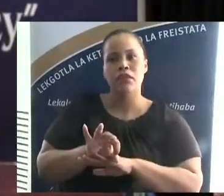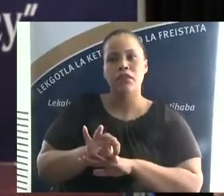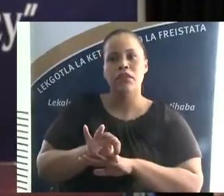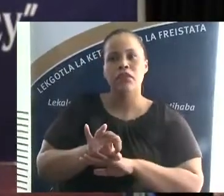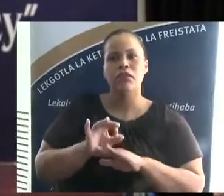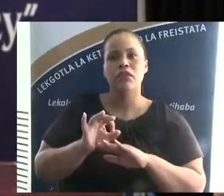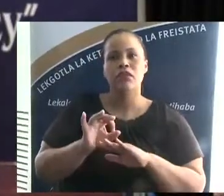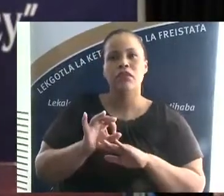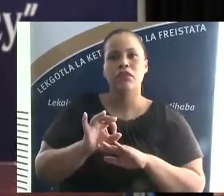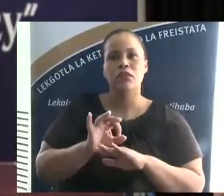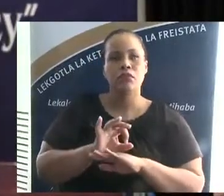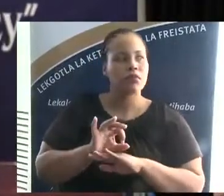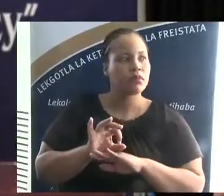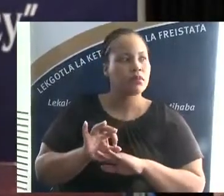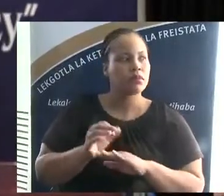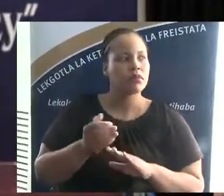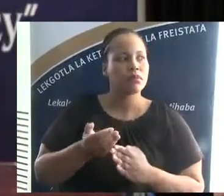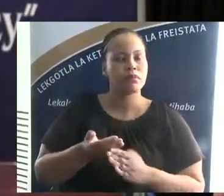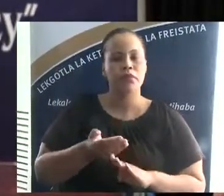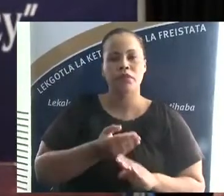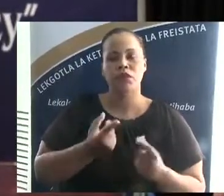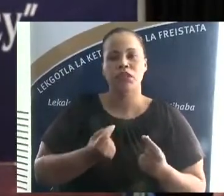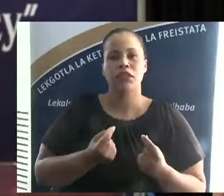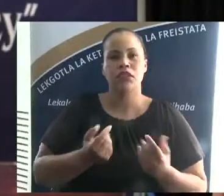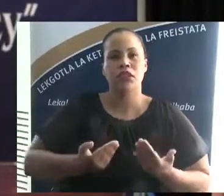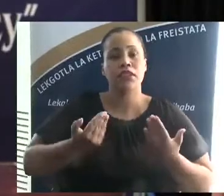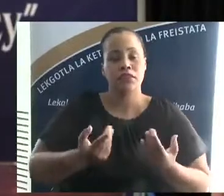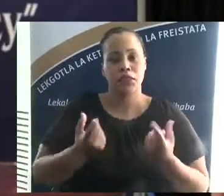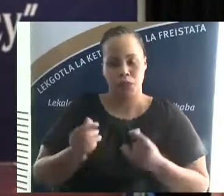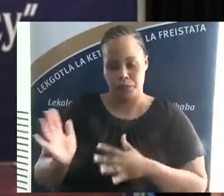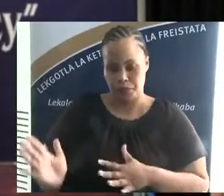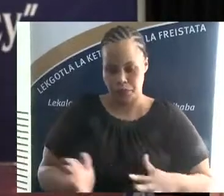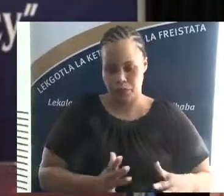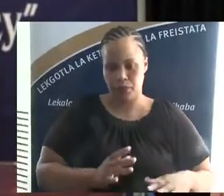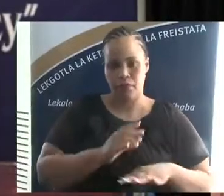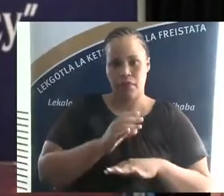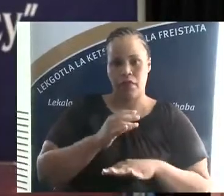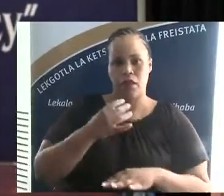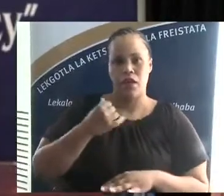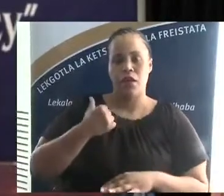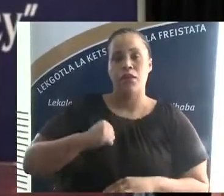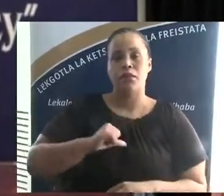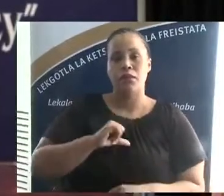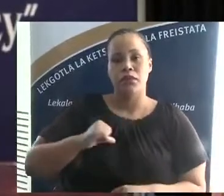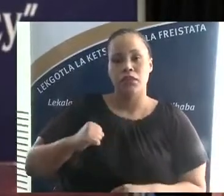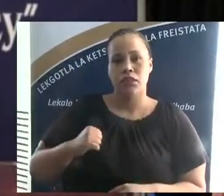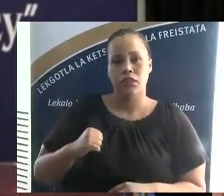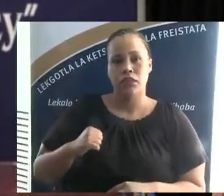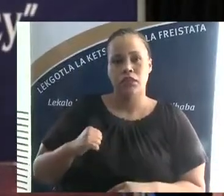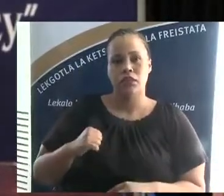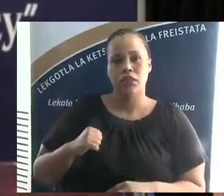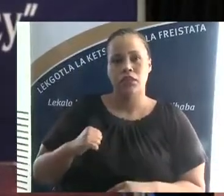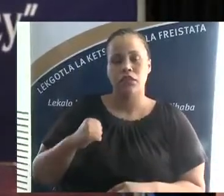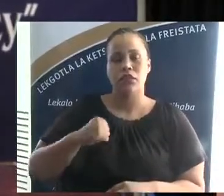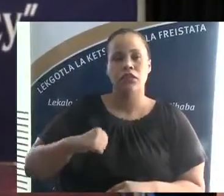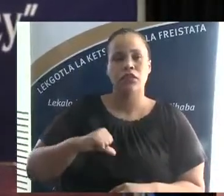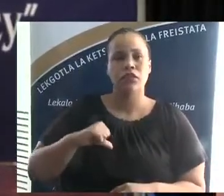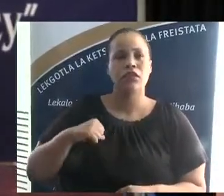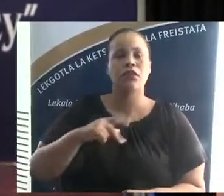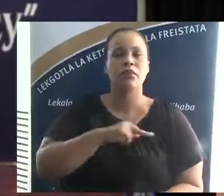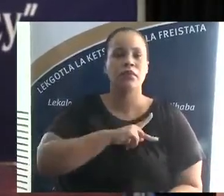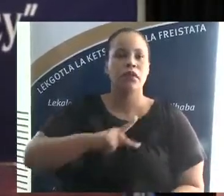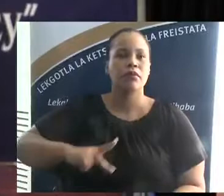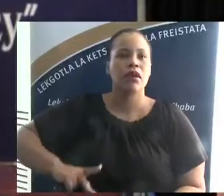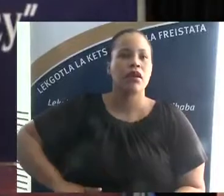service delivery in our province. On municipalities, Honourable Speaker, Honourable Premier,